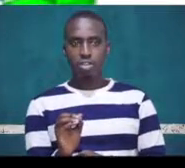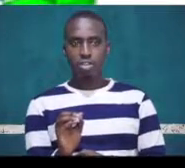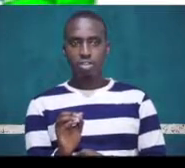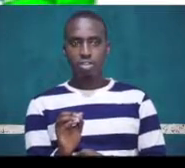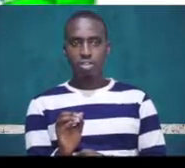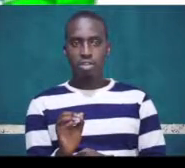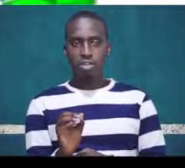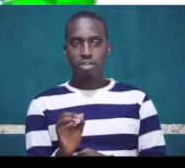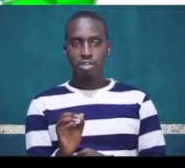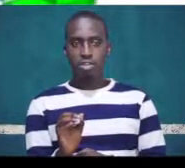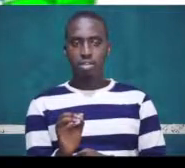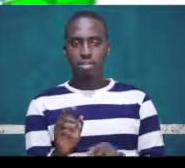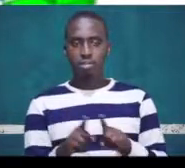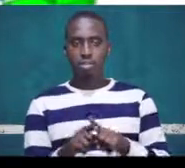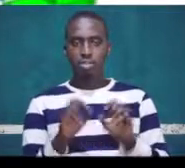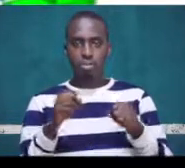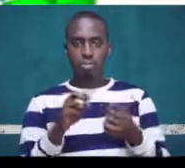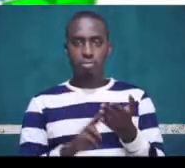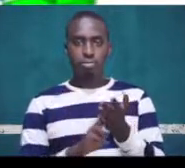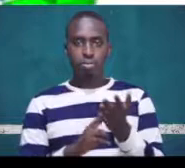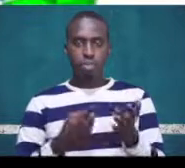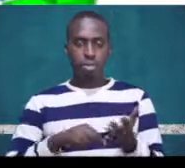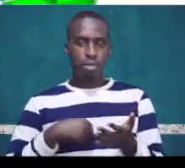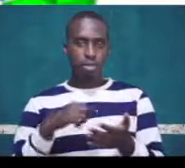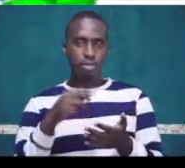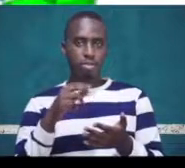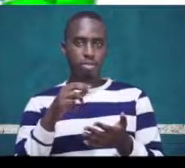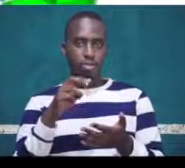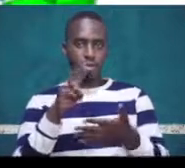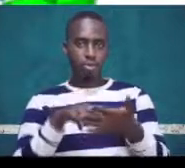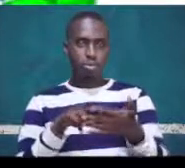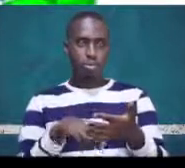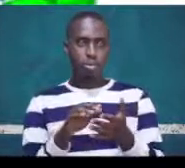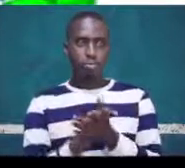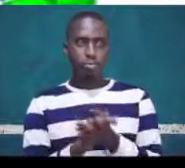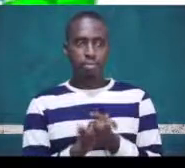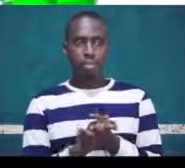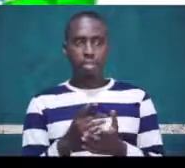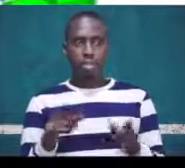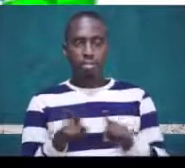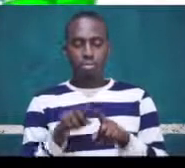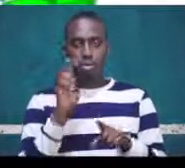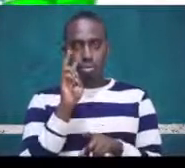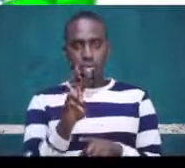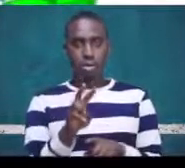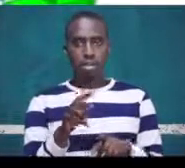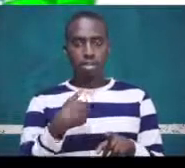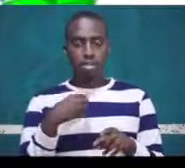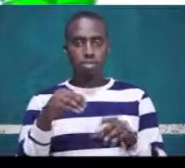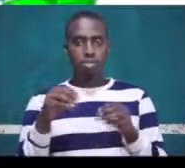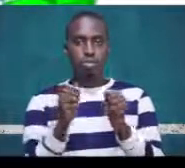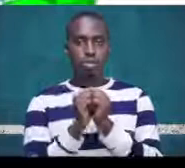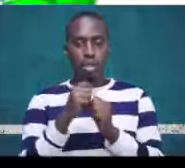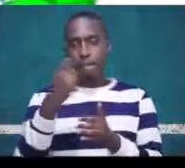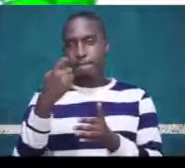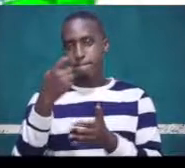Let me use the pointer so that you can see what we are learning about. As you can see, it's percentage discount, profit,